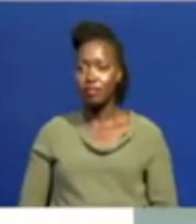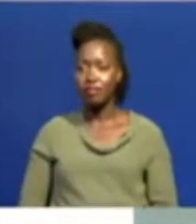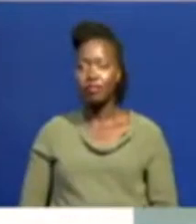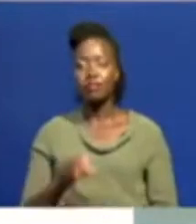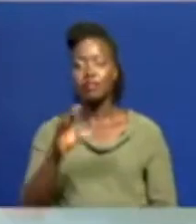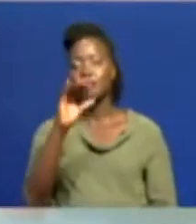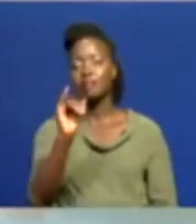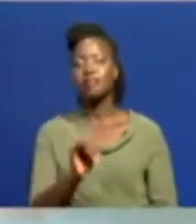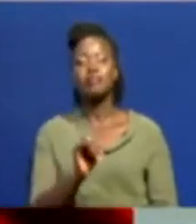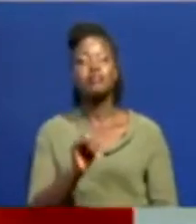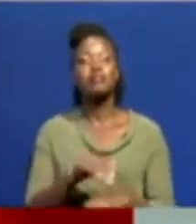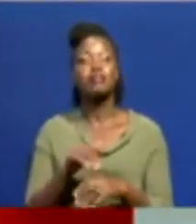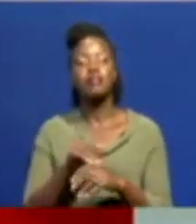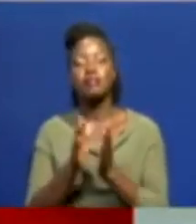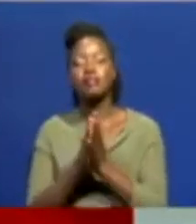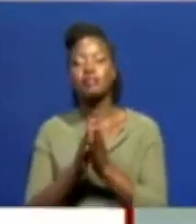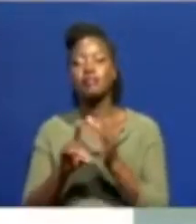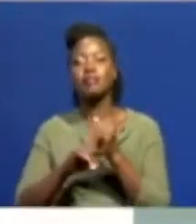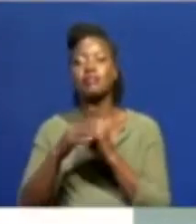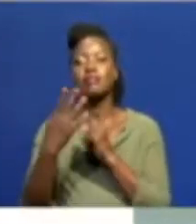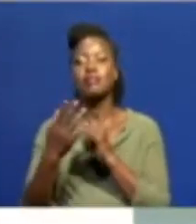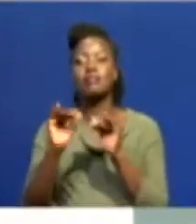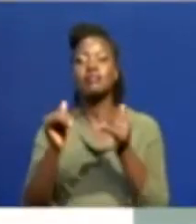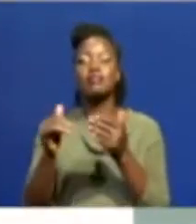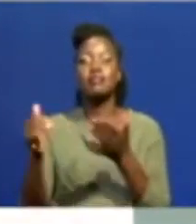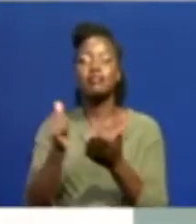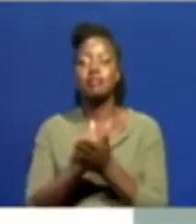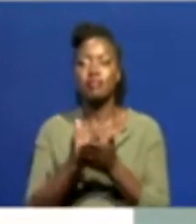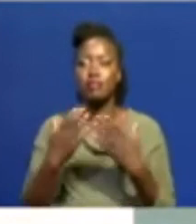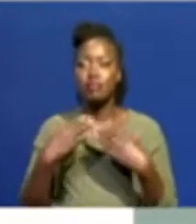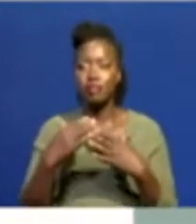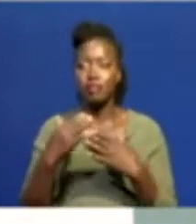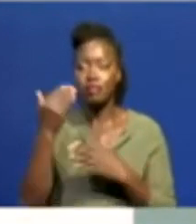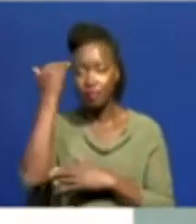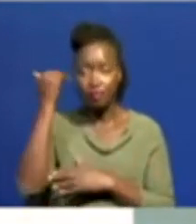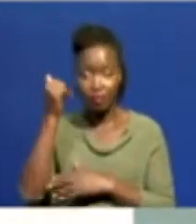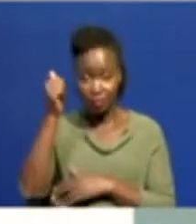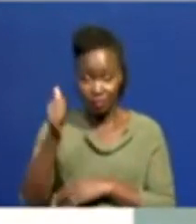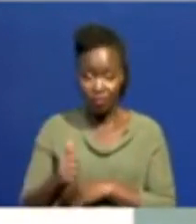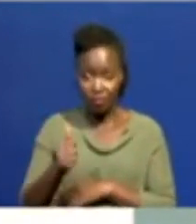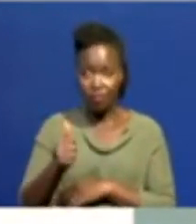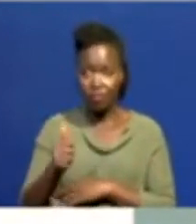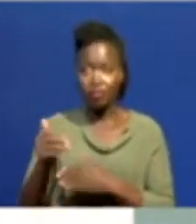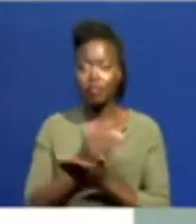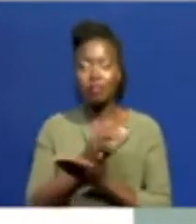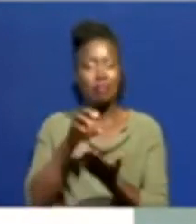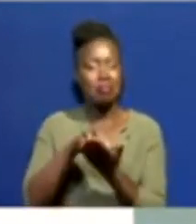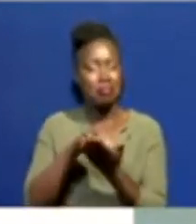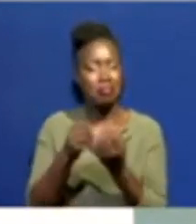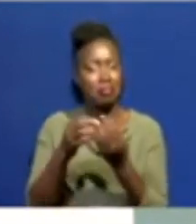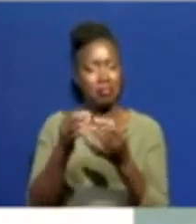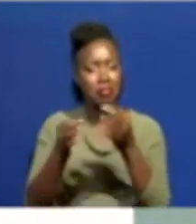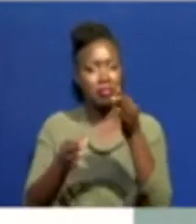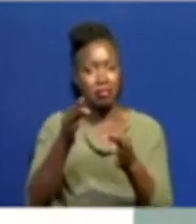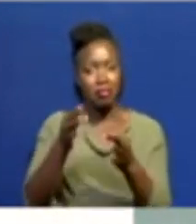Justice Martha Koome has called on the 65 newly recruited resident magistrates to eliminate the backlog of cases and deliver